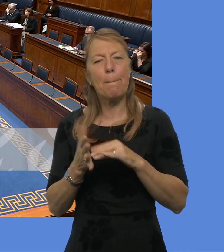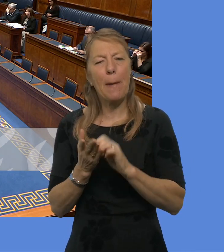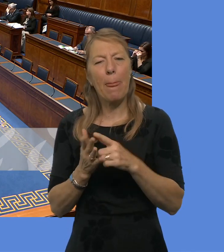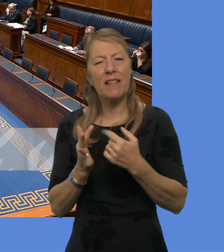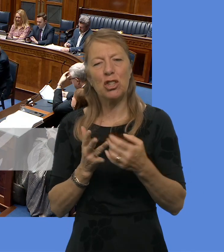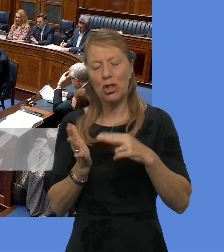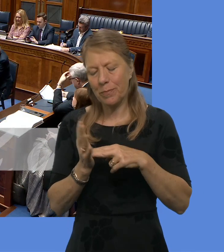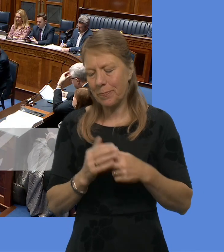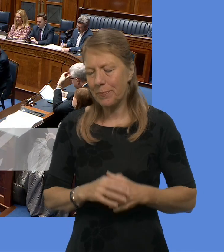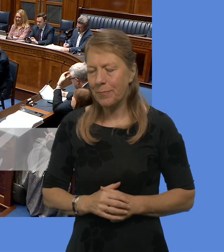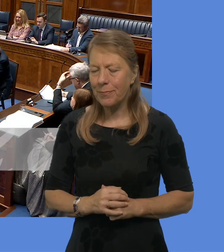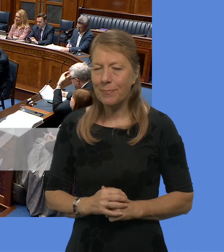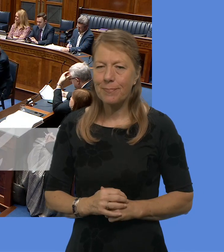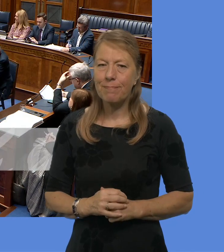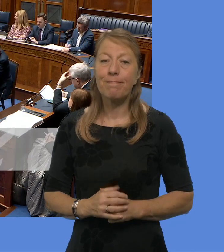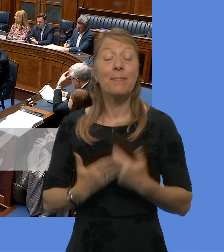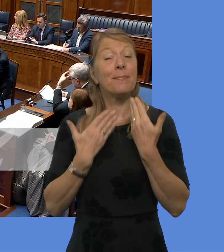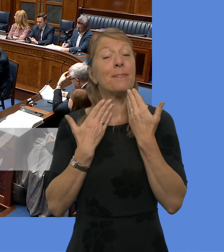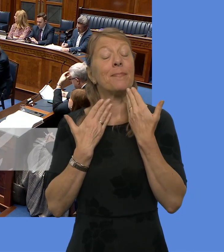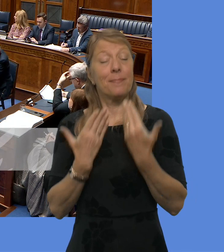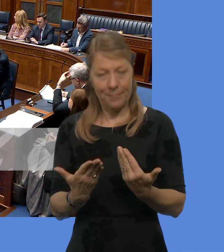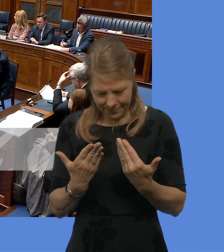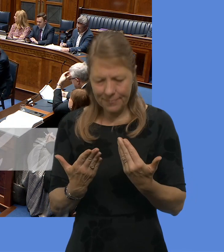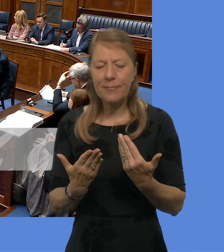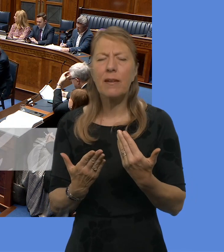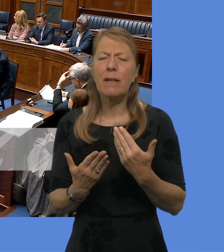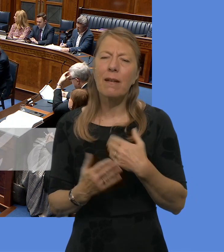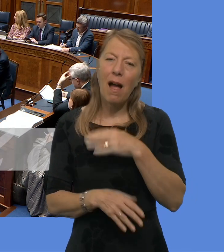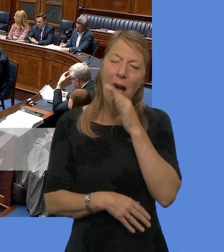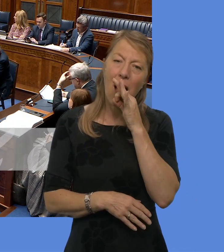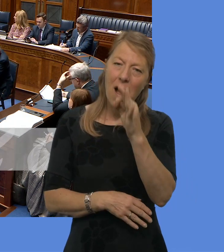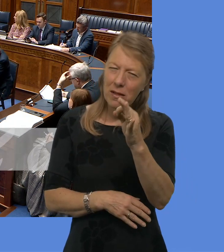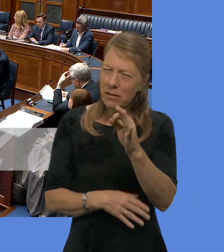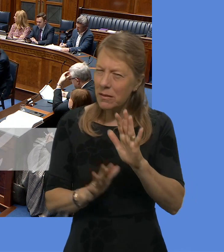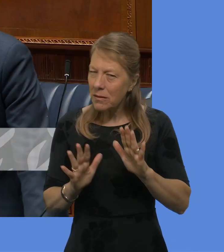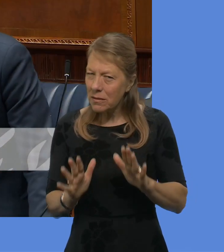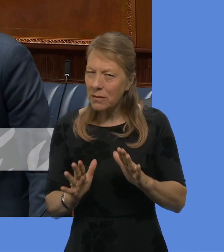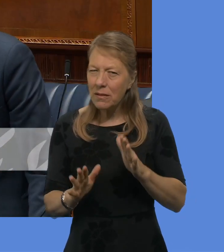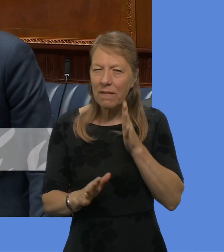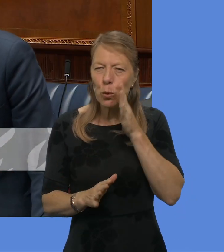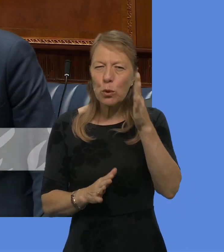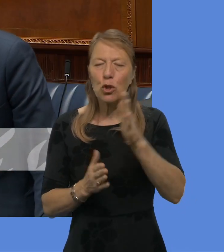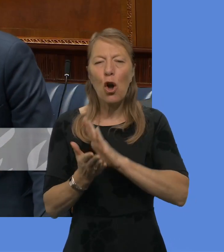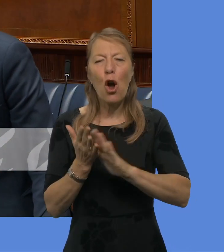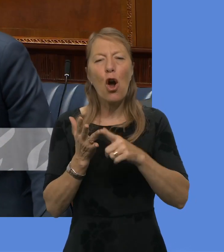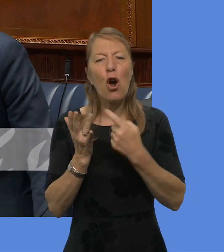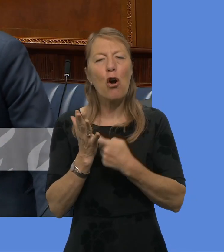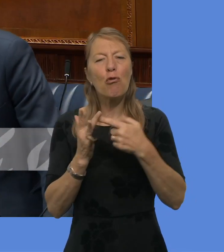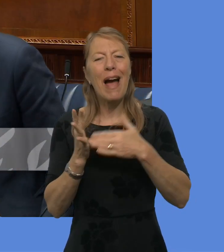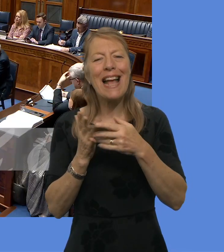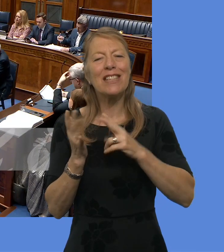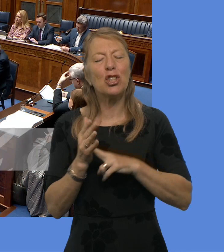Thank you, Mr Speaker. Can the Minister clarify whether Northern Ireland will be included in the scope of the Horizon System Offences Bill in